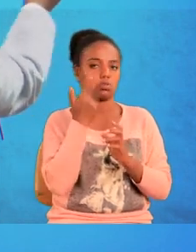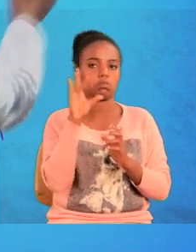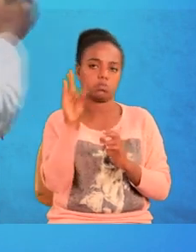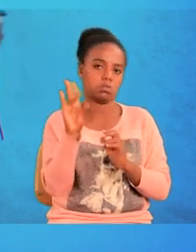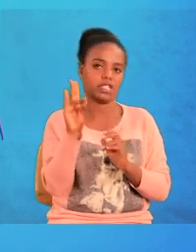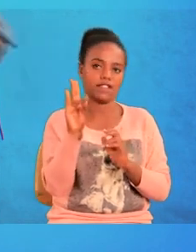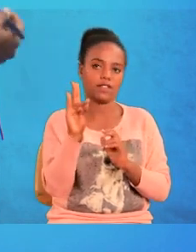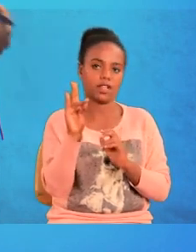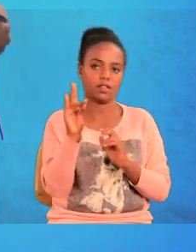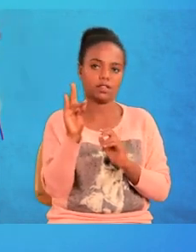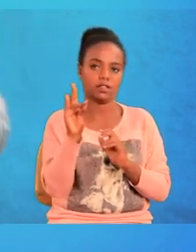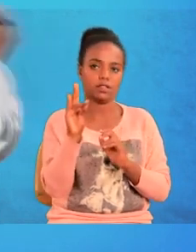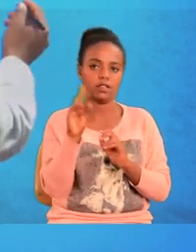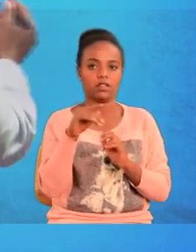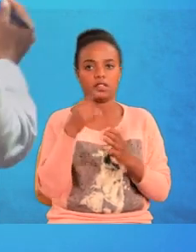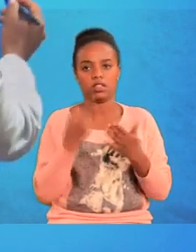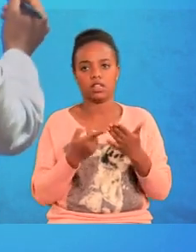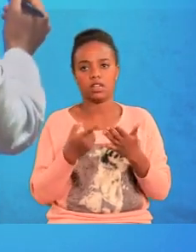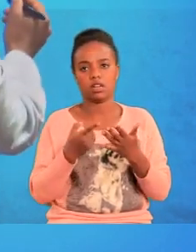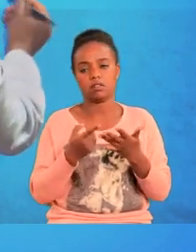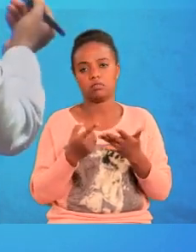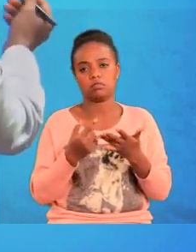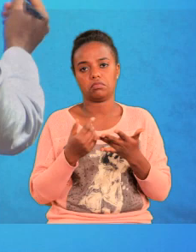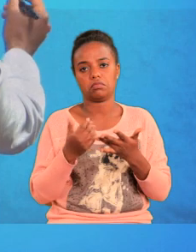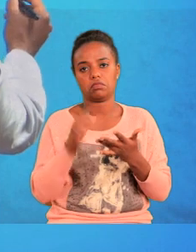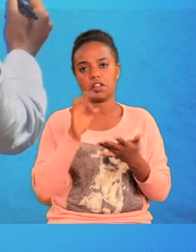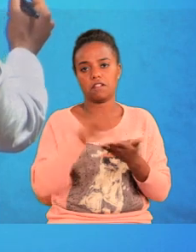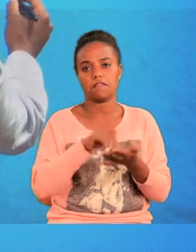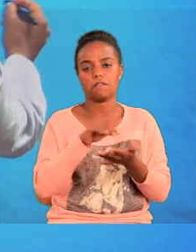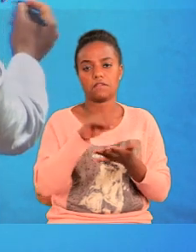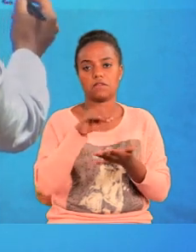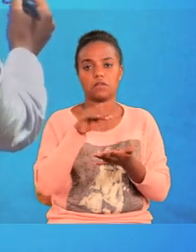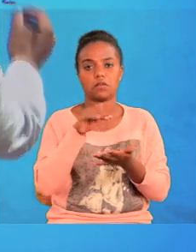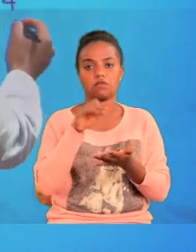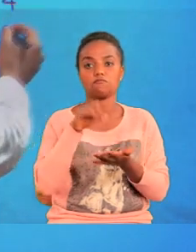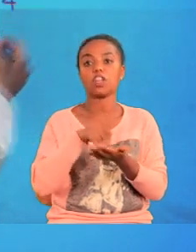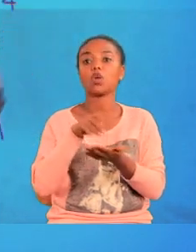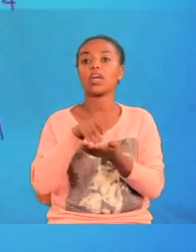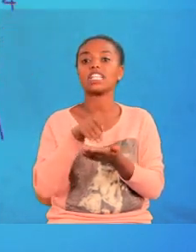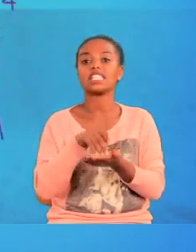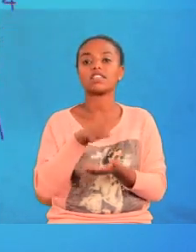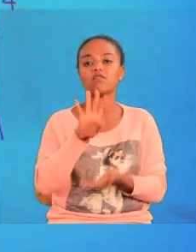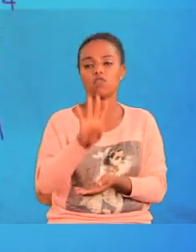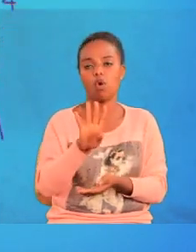7. The frequency here, let's assume 4.